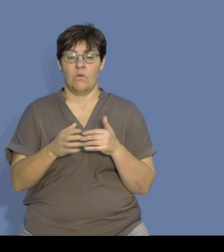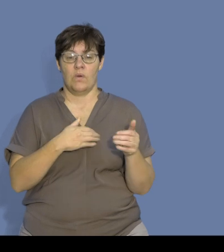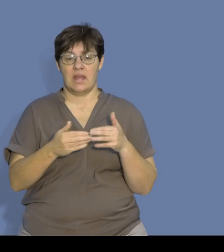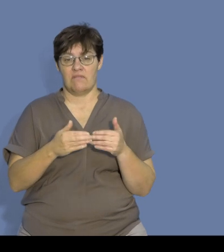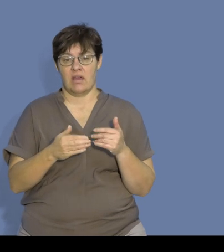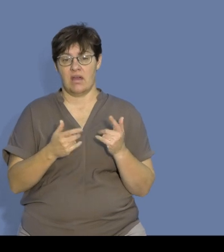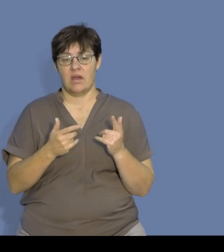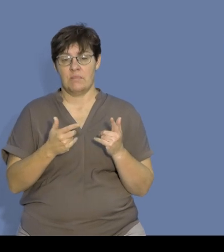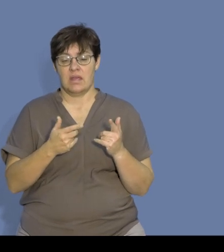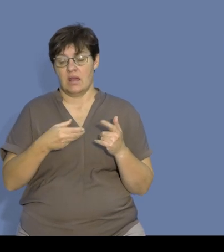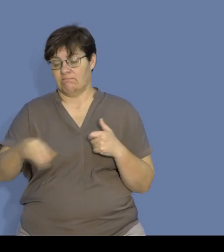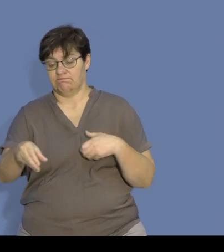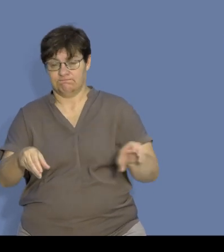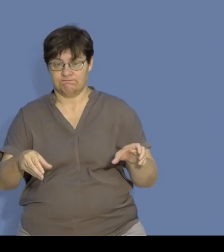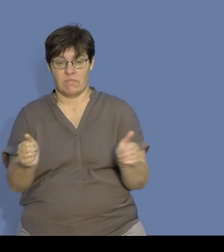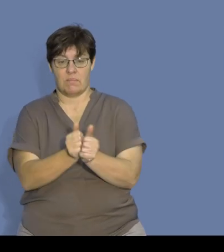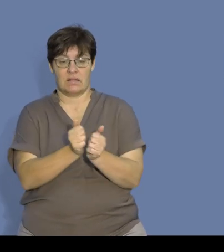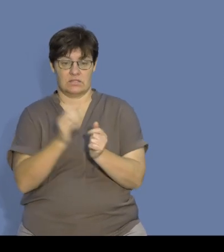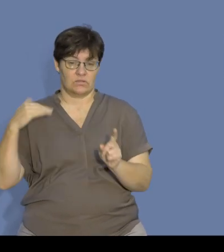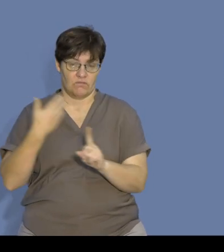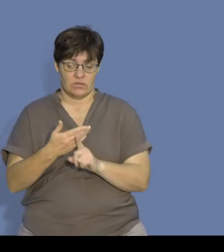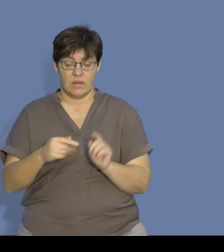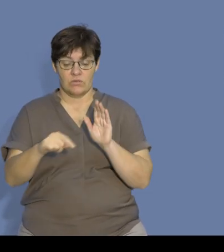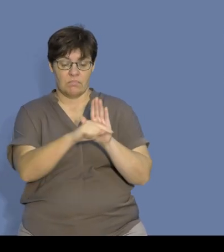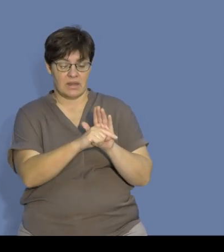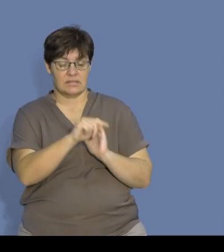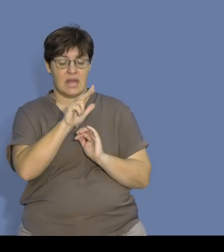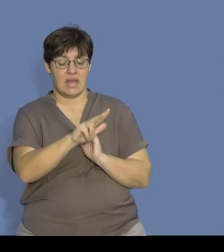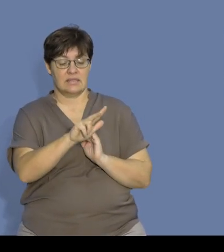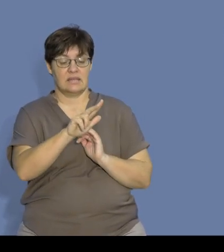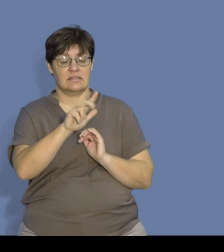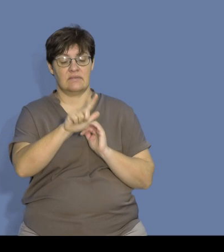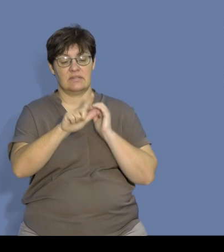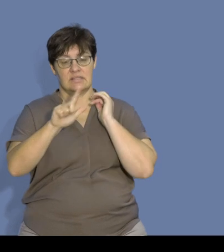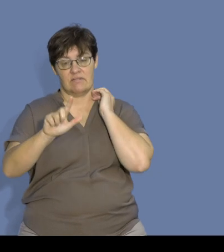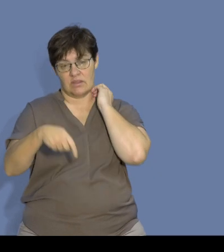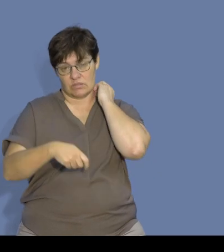I've distributed between the partners thus far. So minus